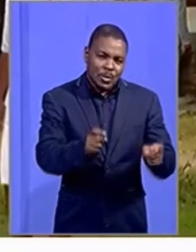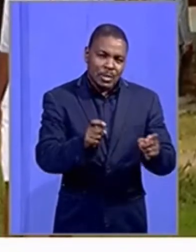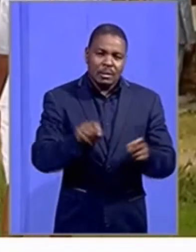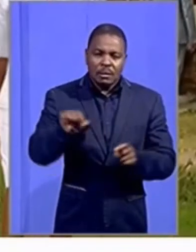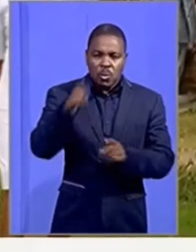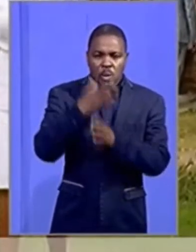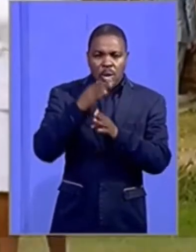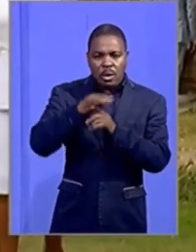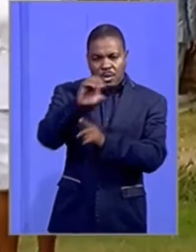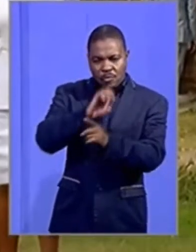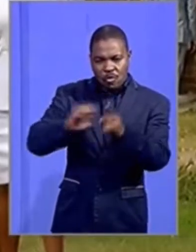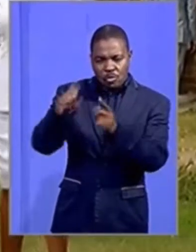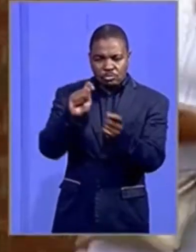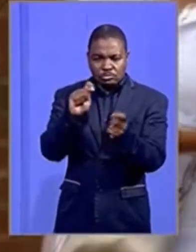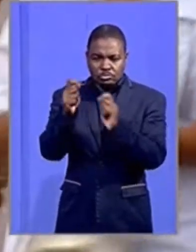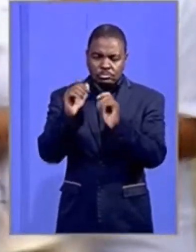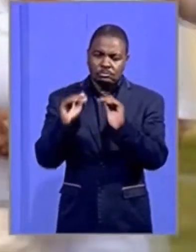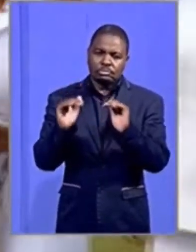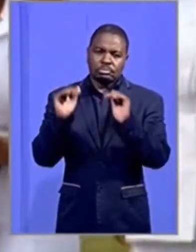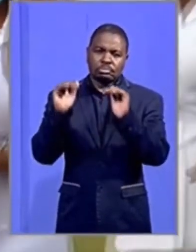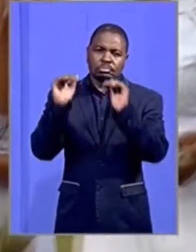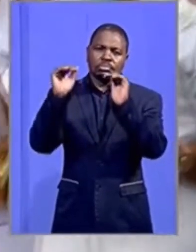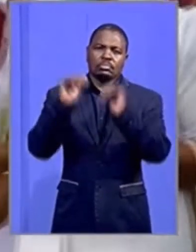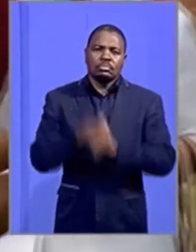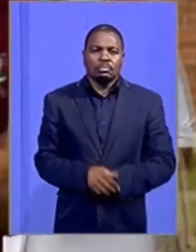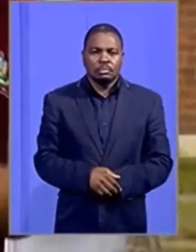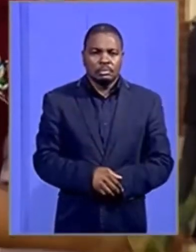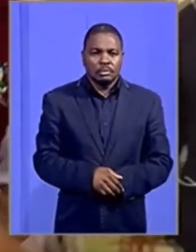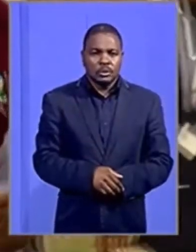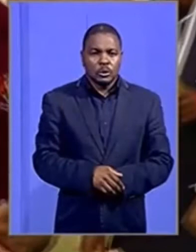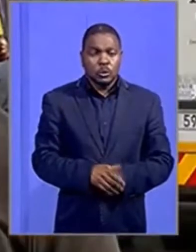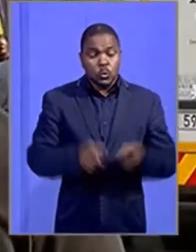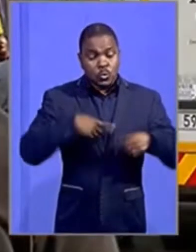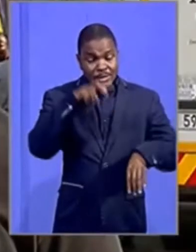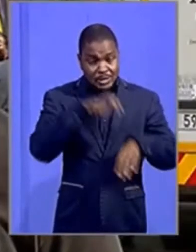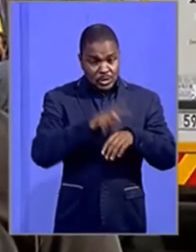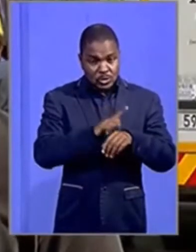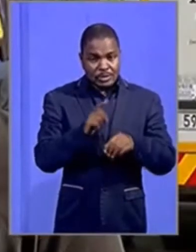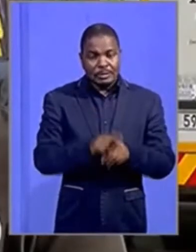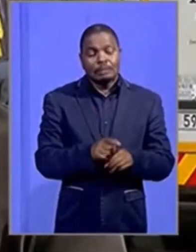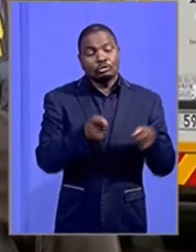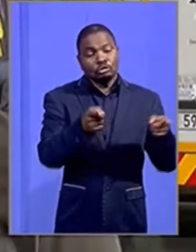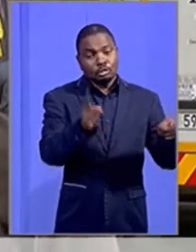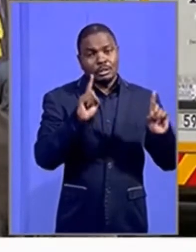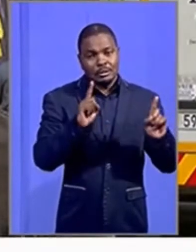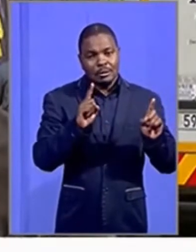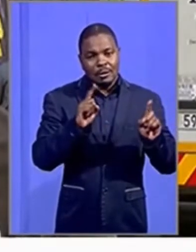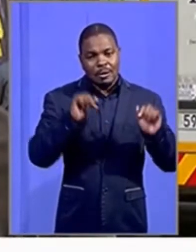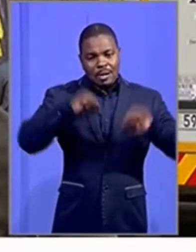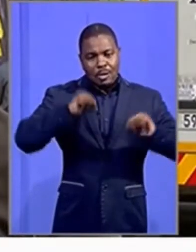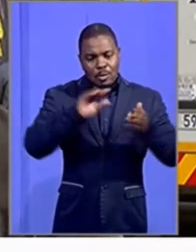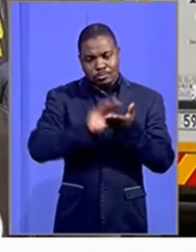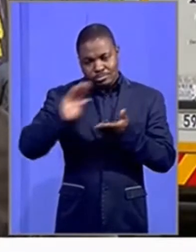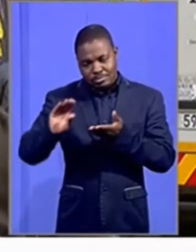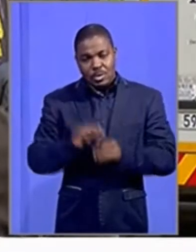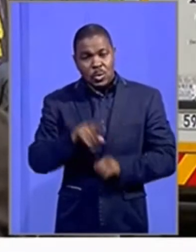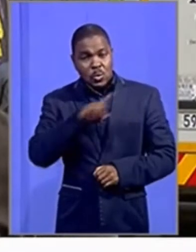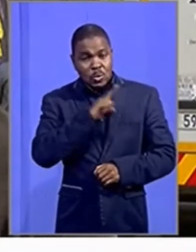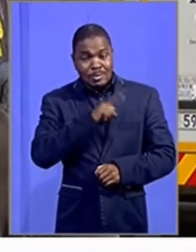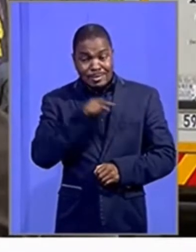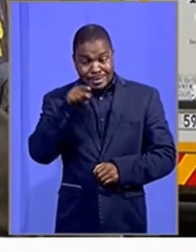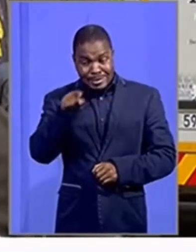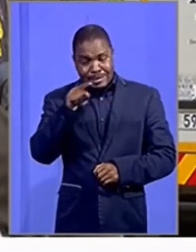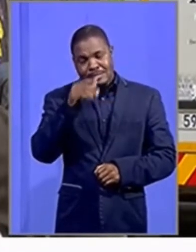maemo ao ba šomago ka fase ga ona. We need to make sure that there is danger allowance because we believe that the conditions that the